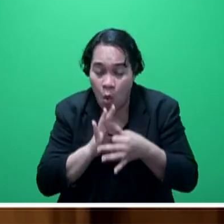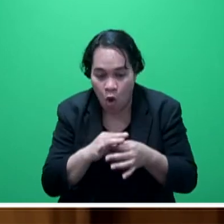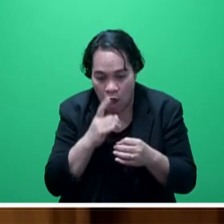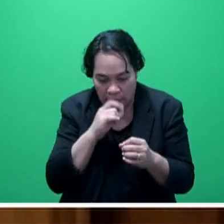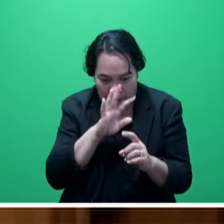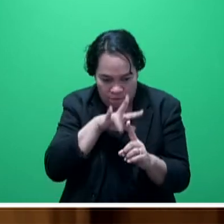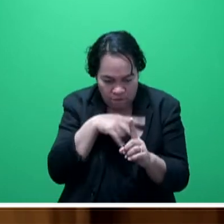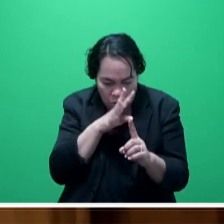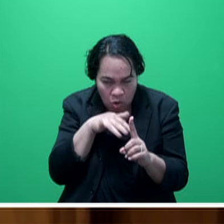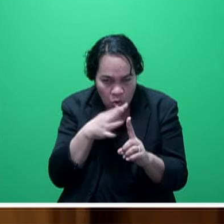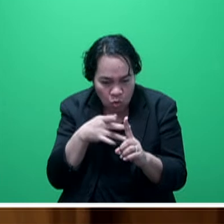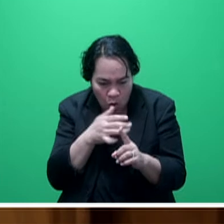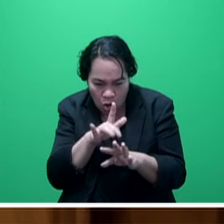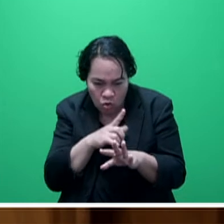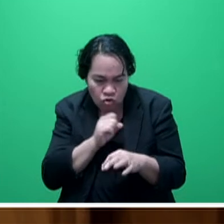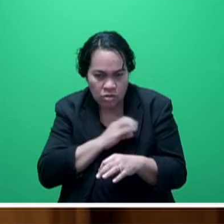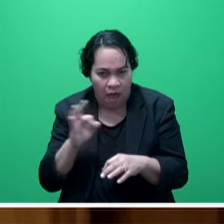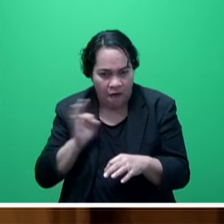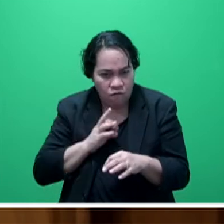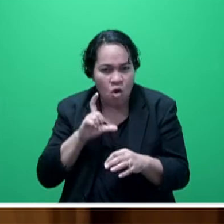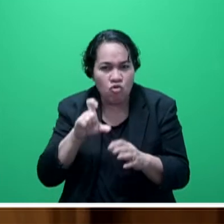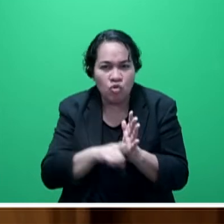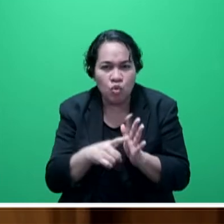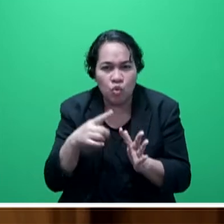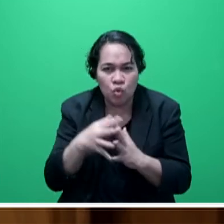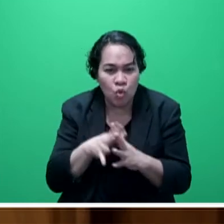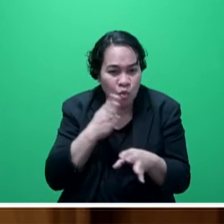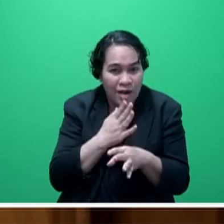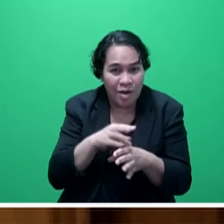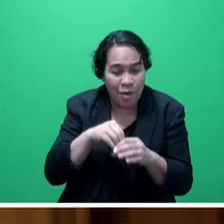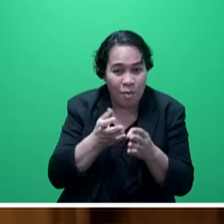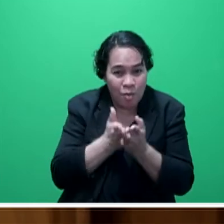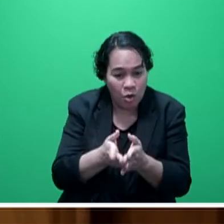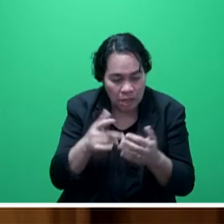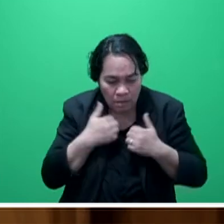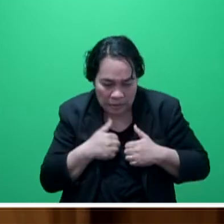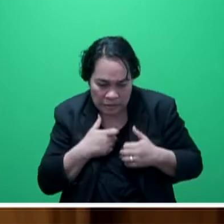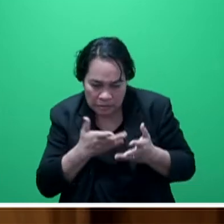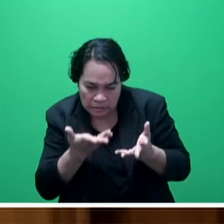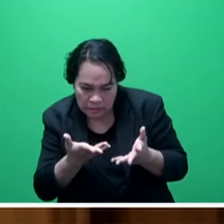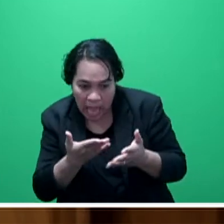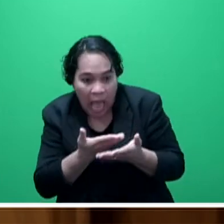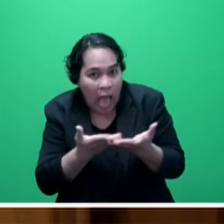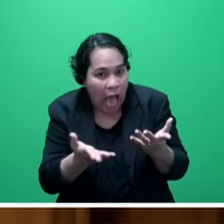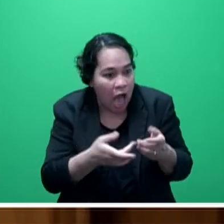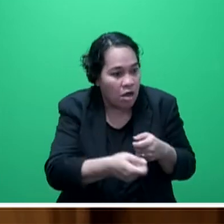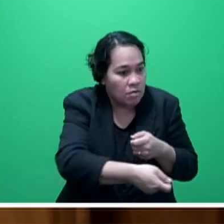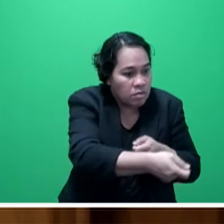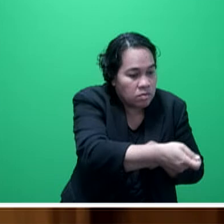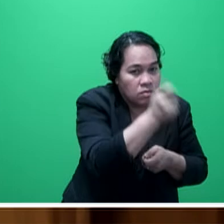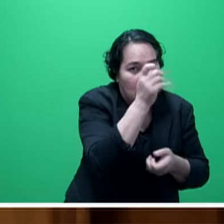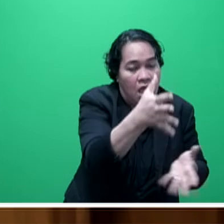landing practices. This helps the industry to conduct adjustment on fish handling suited to market